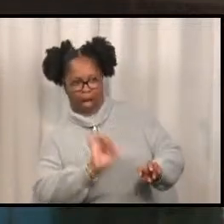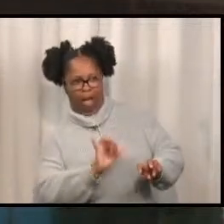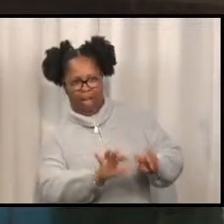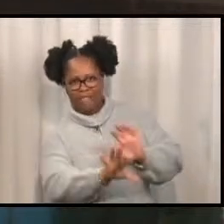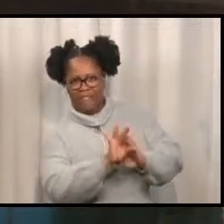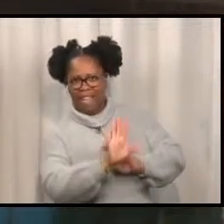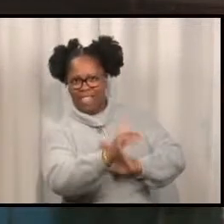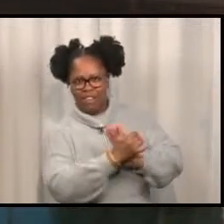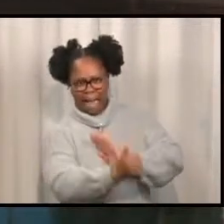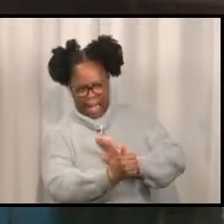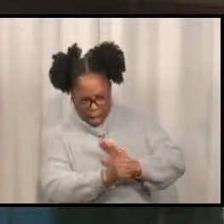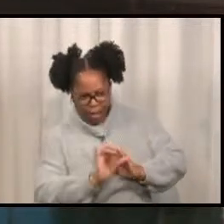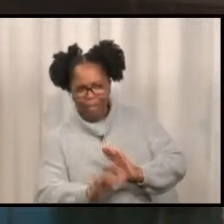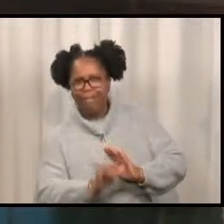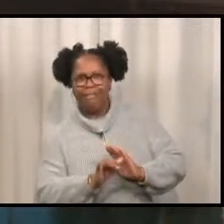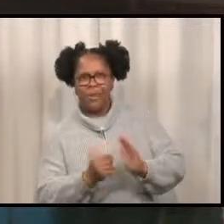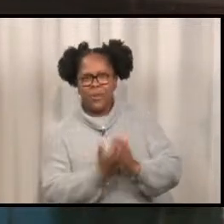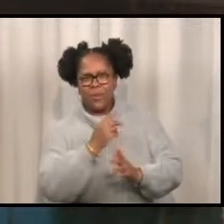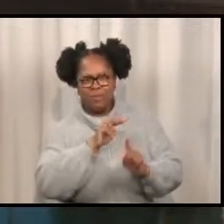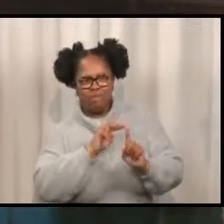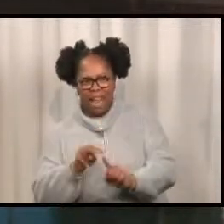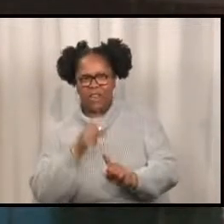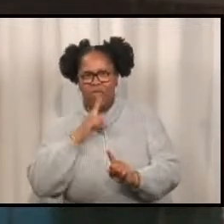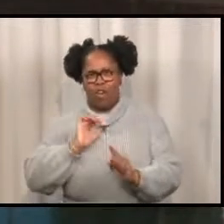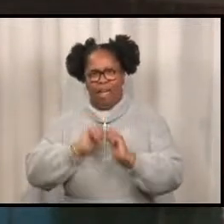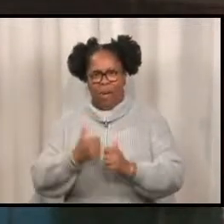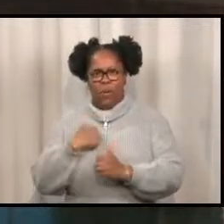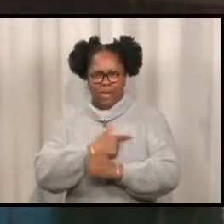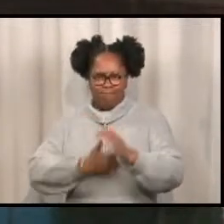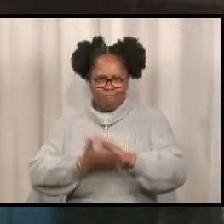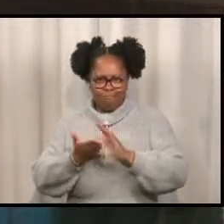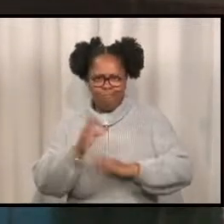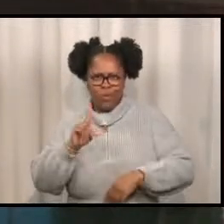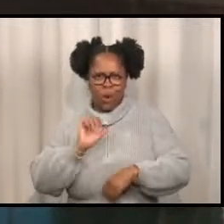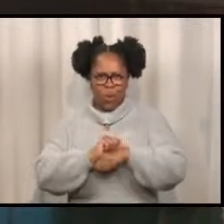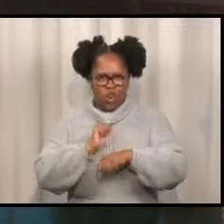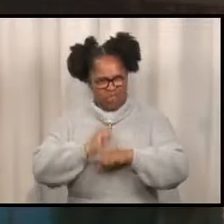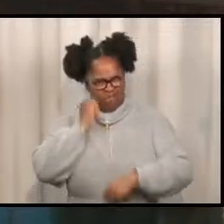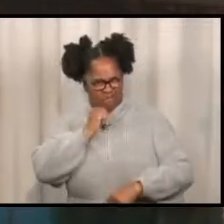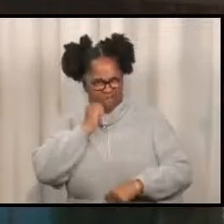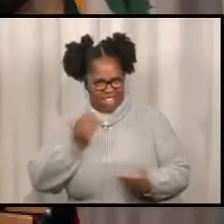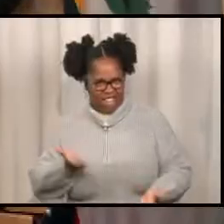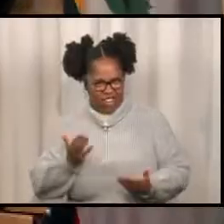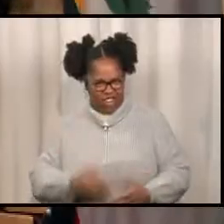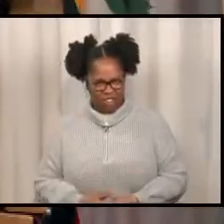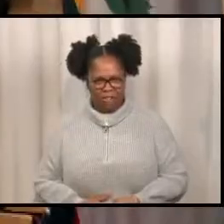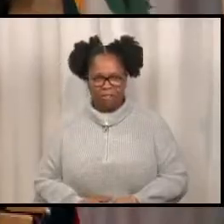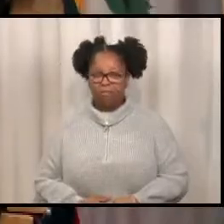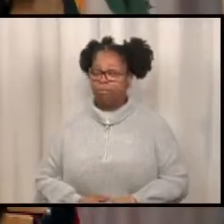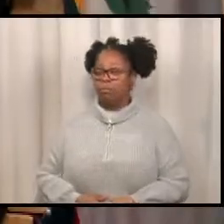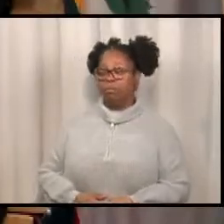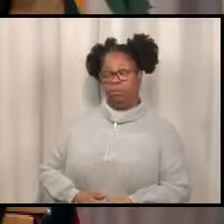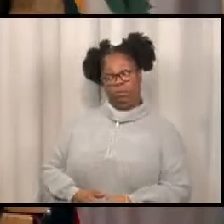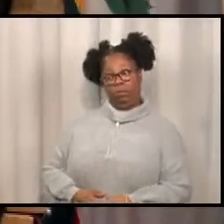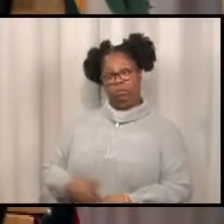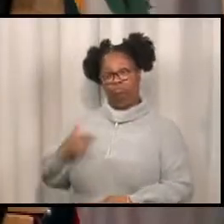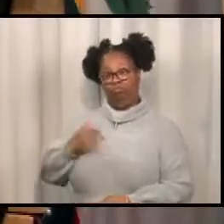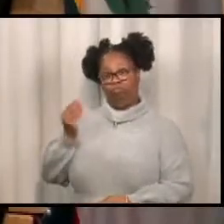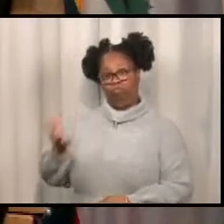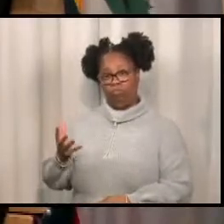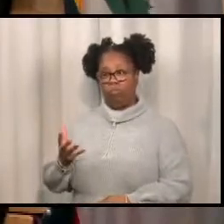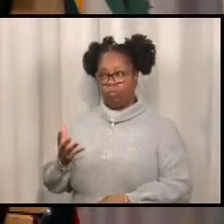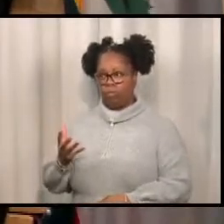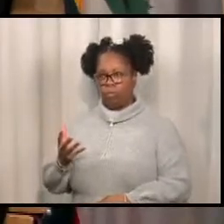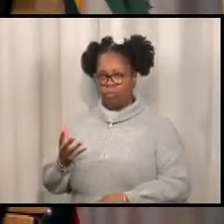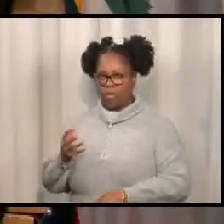bring a fresh perspective into the way that we operate and do our work on a day-to-day basis here. And I'll tell you, it's